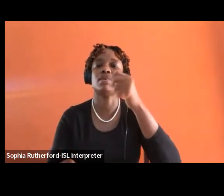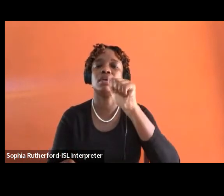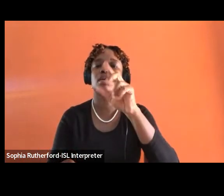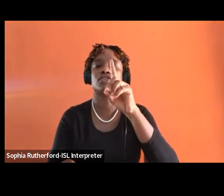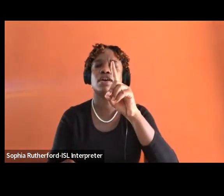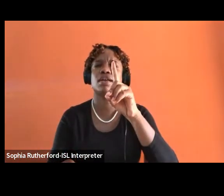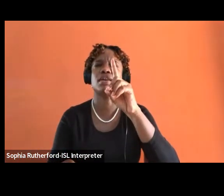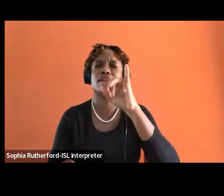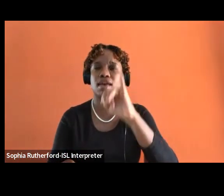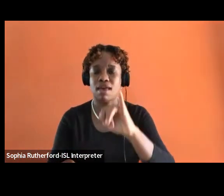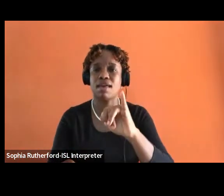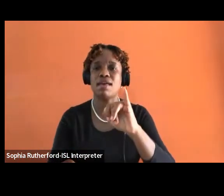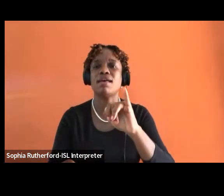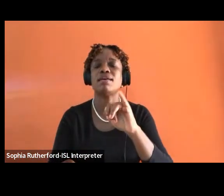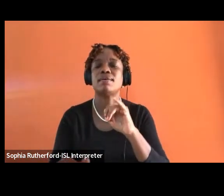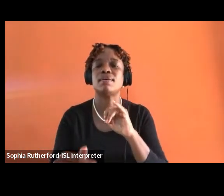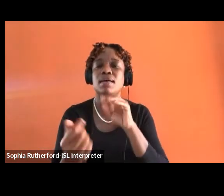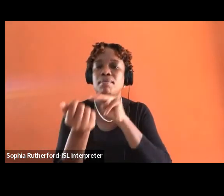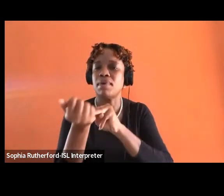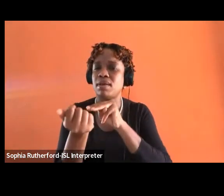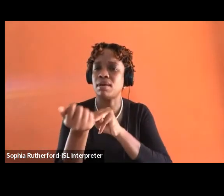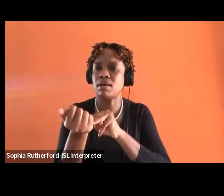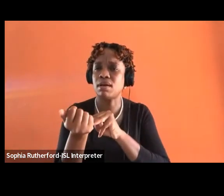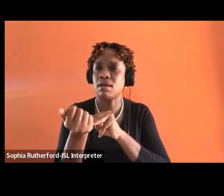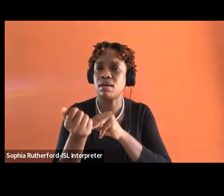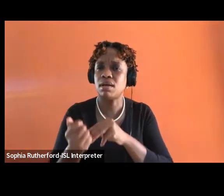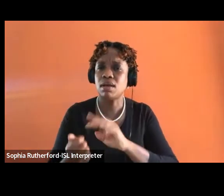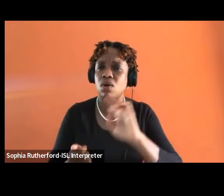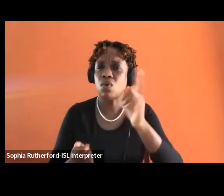Okay. So what part of it of Hope Road?